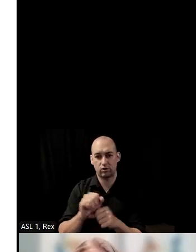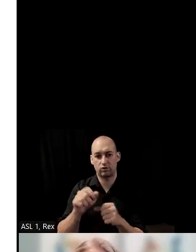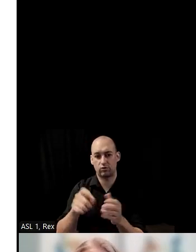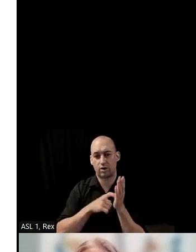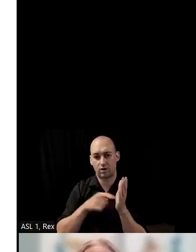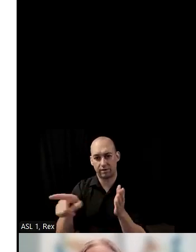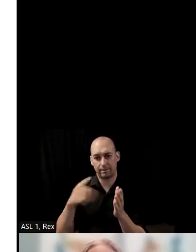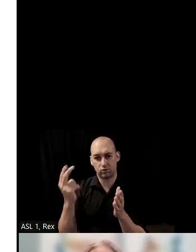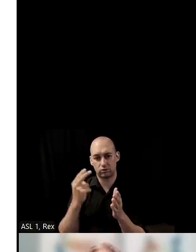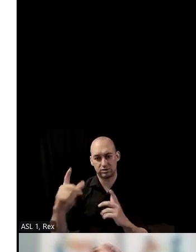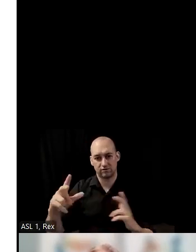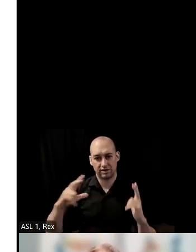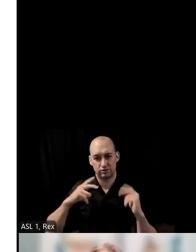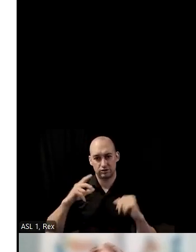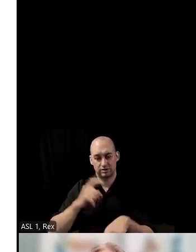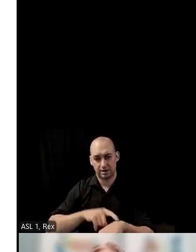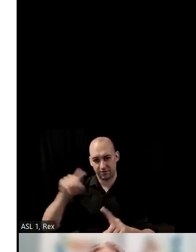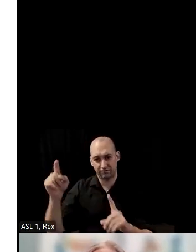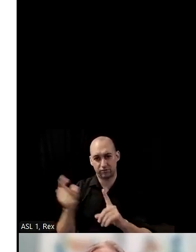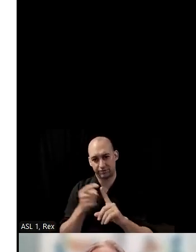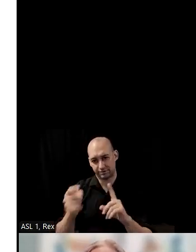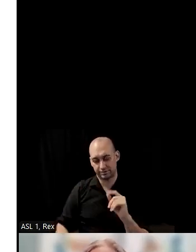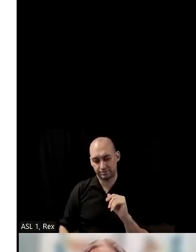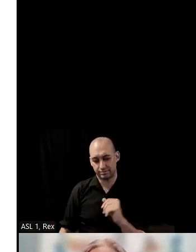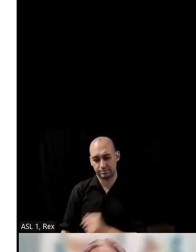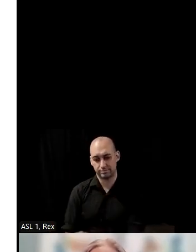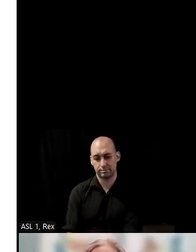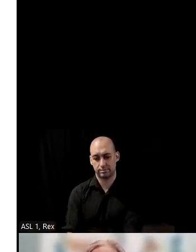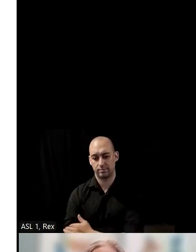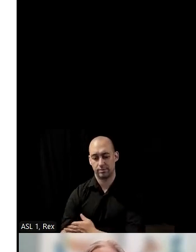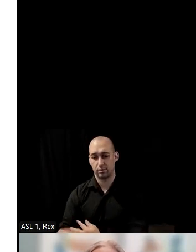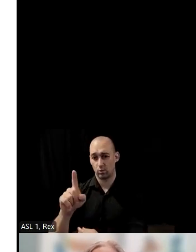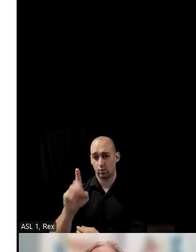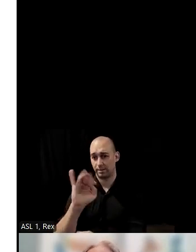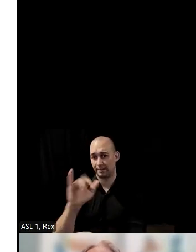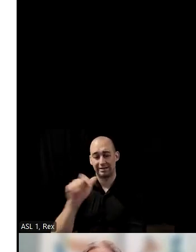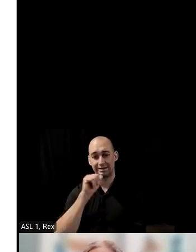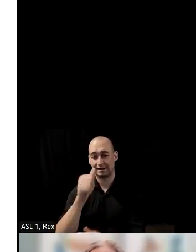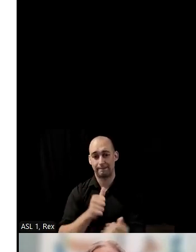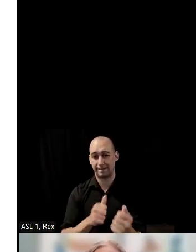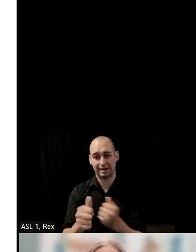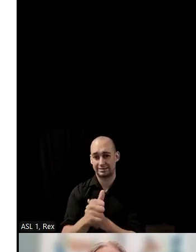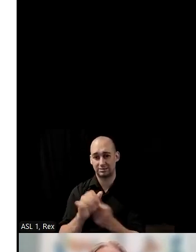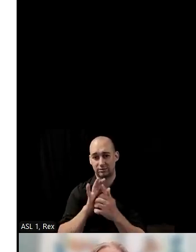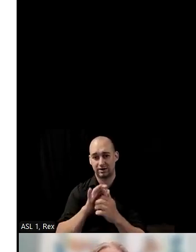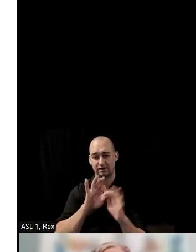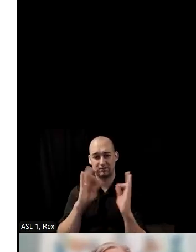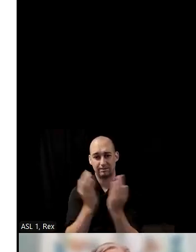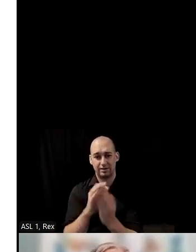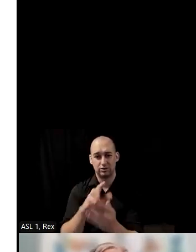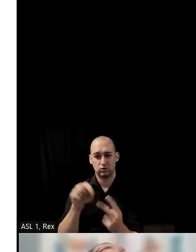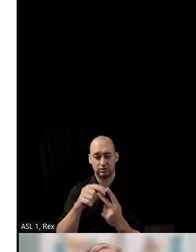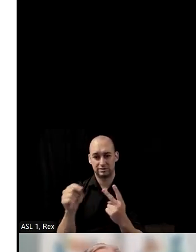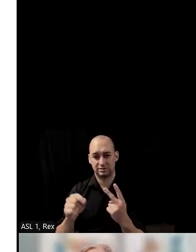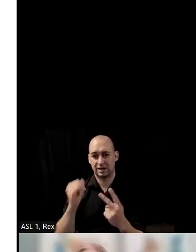time first. I will just note there was one other paid family leave bill that didn't pass that was related to family of choice. So that if you